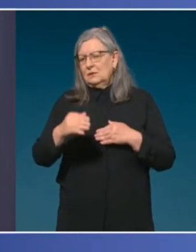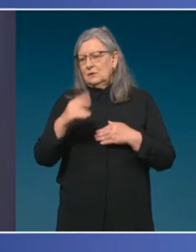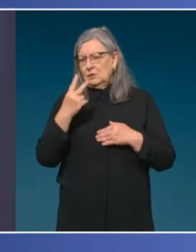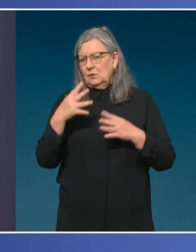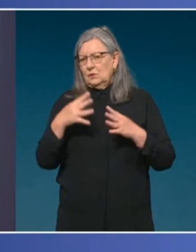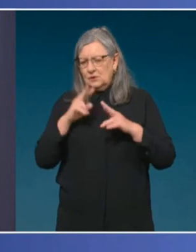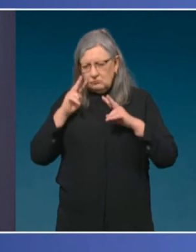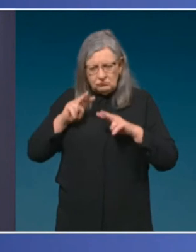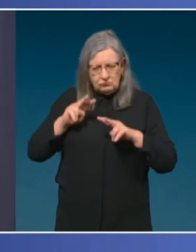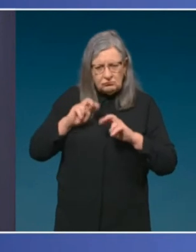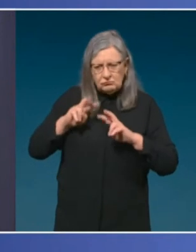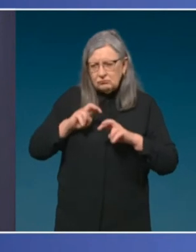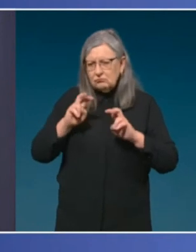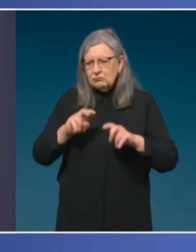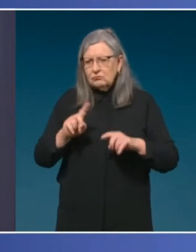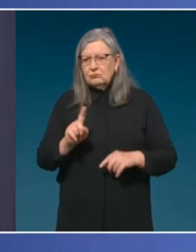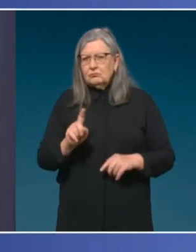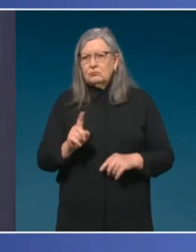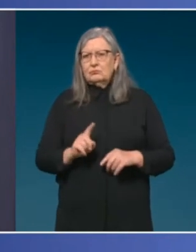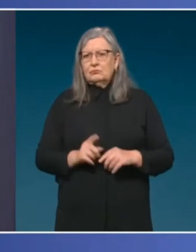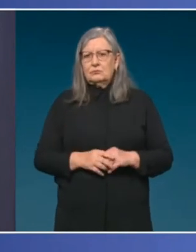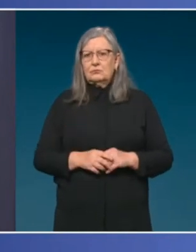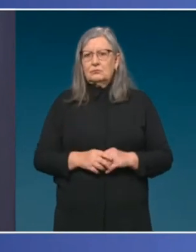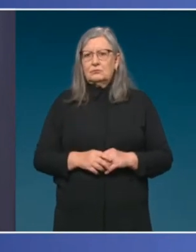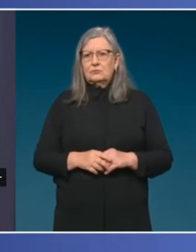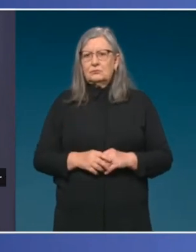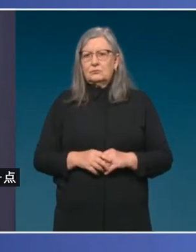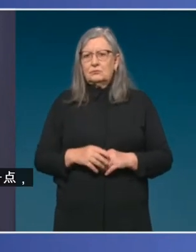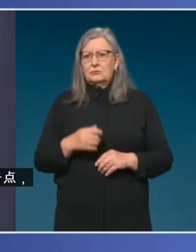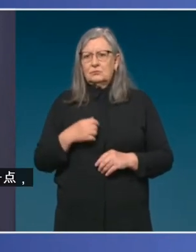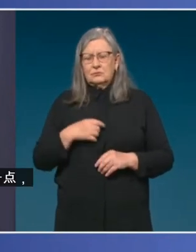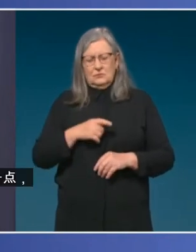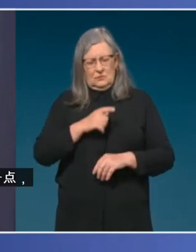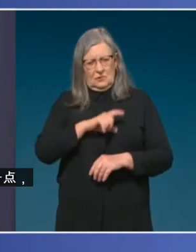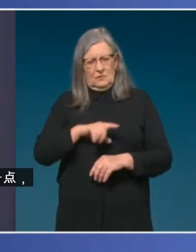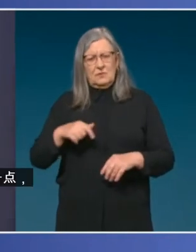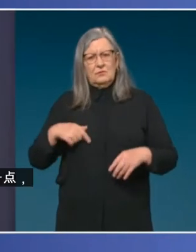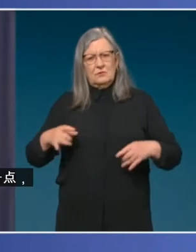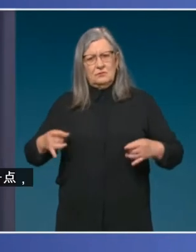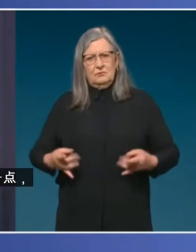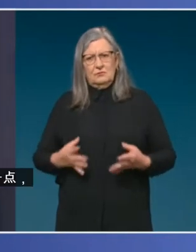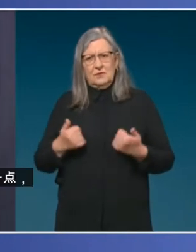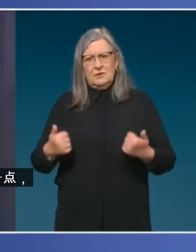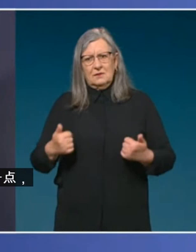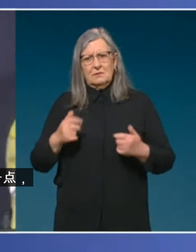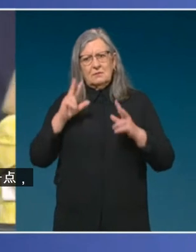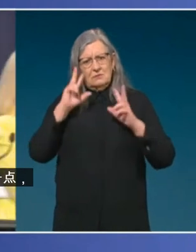want to give Australians confidence that we've got this, we know how to do it. Take care, everybody.